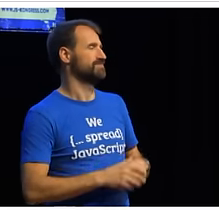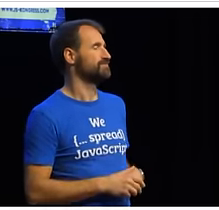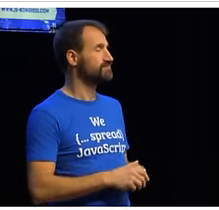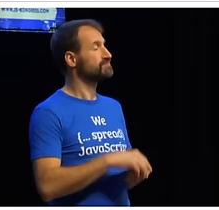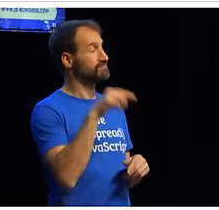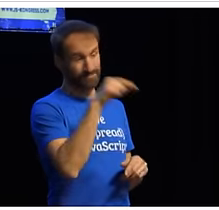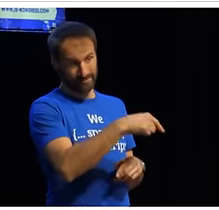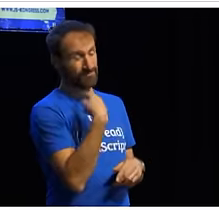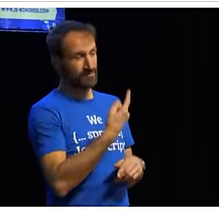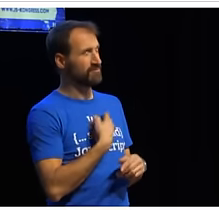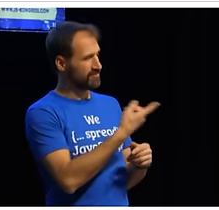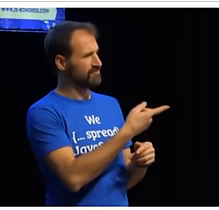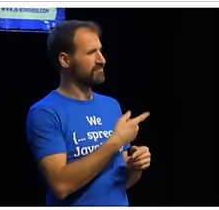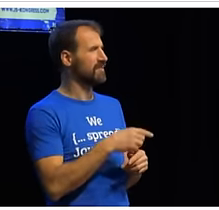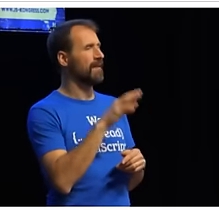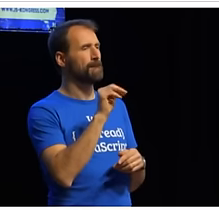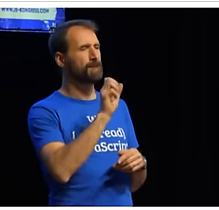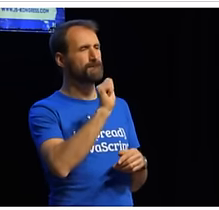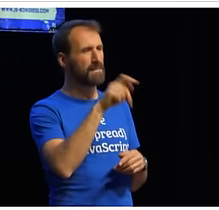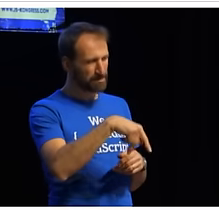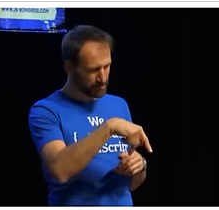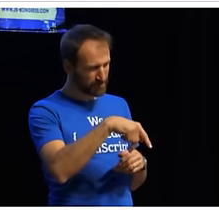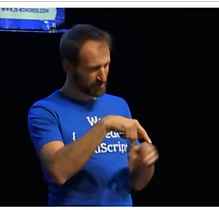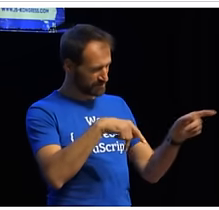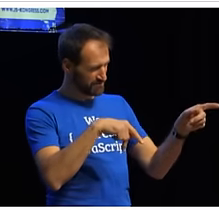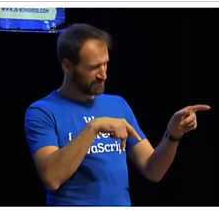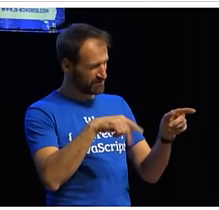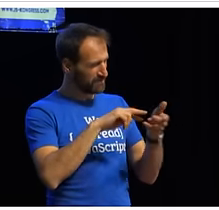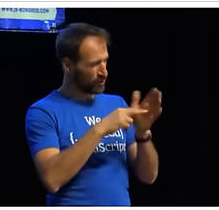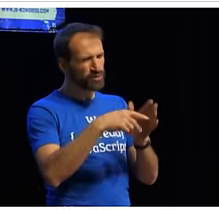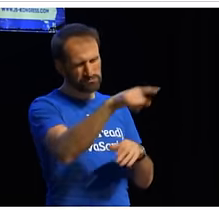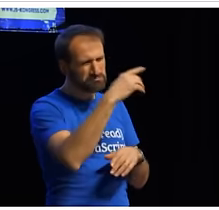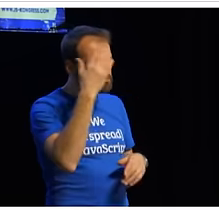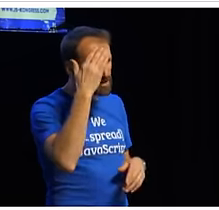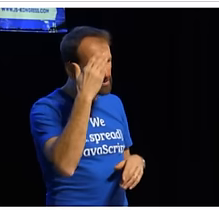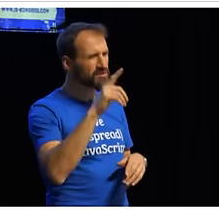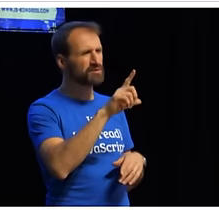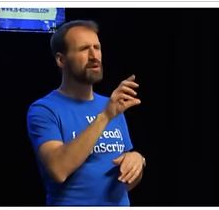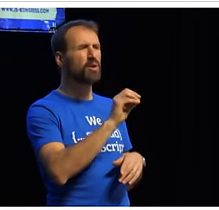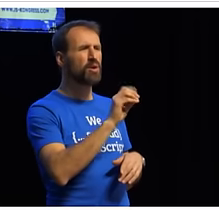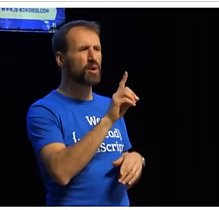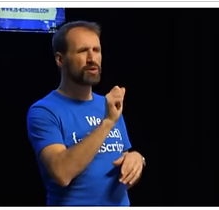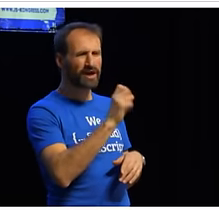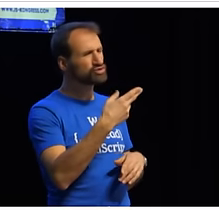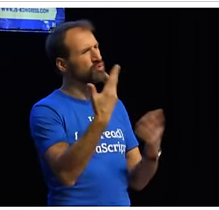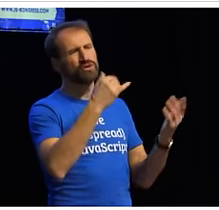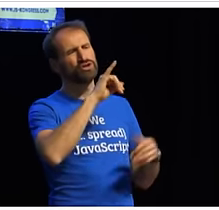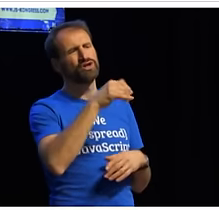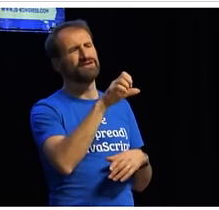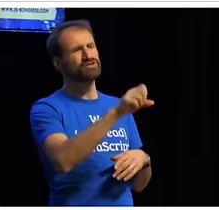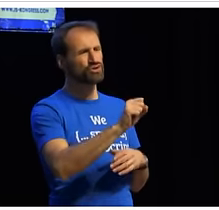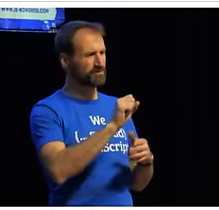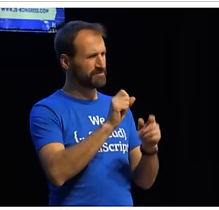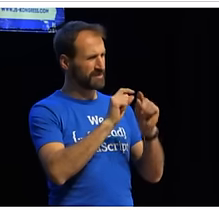method. You may already know from Lodash or even JavaScript arrays. And